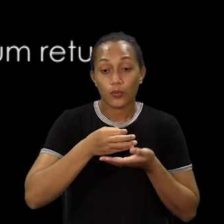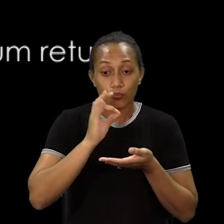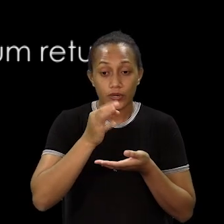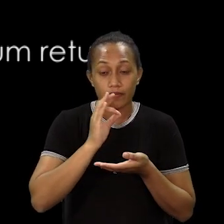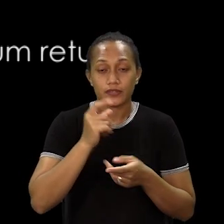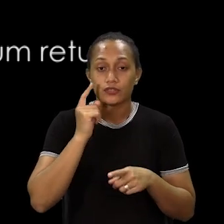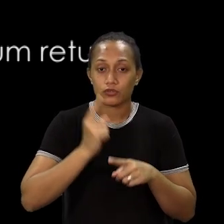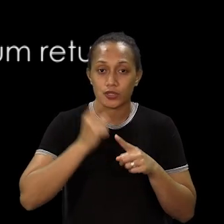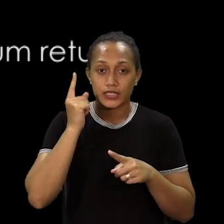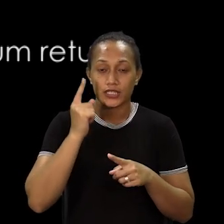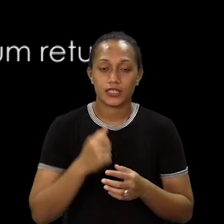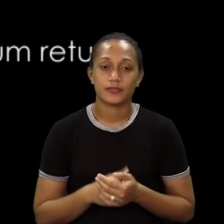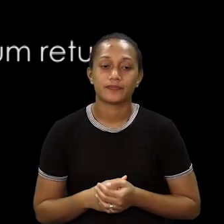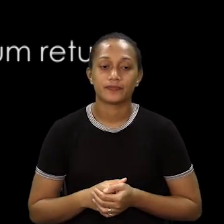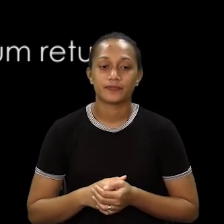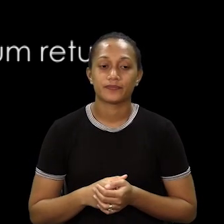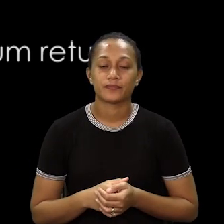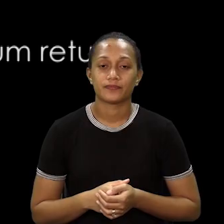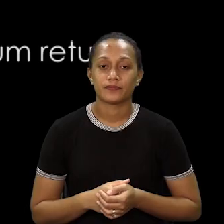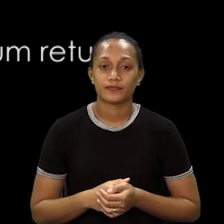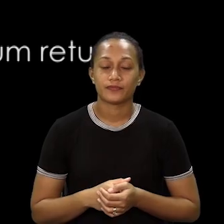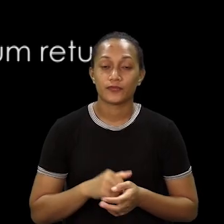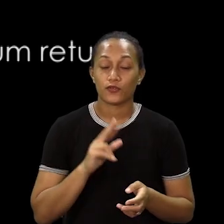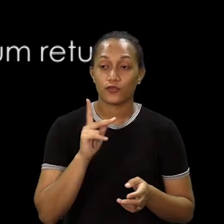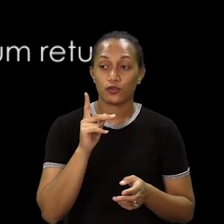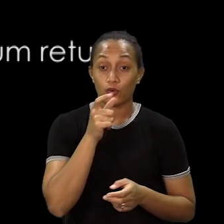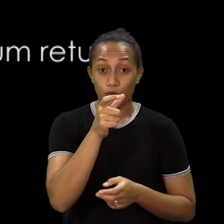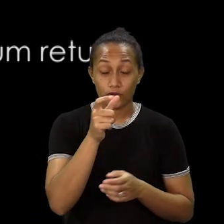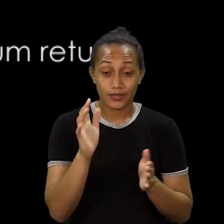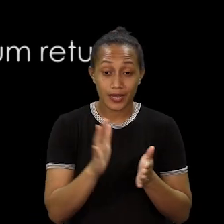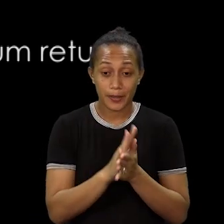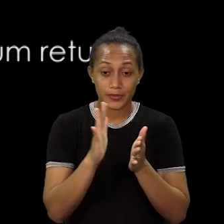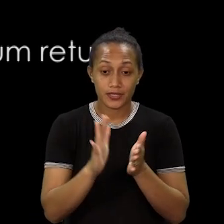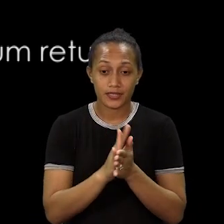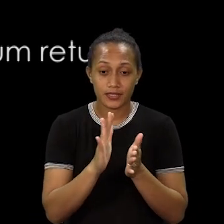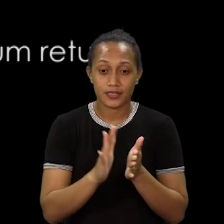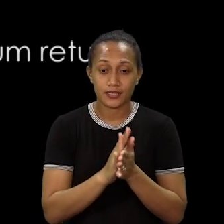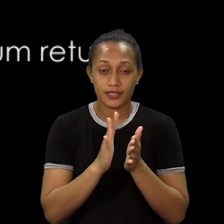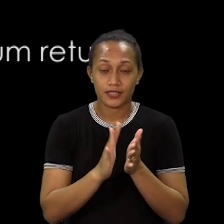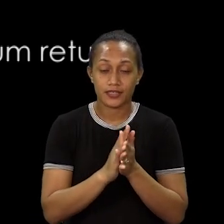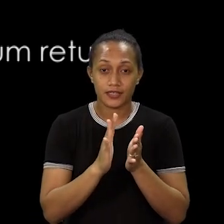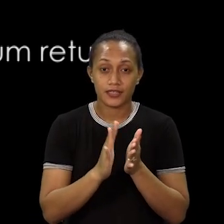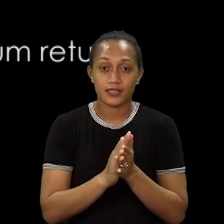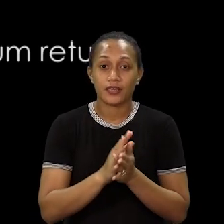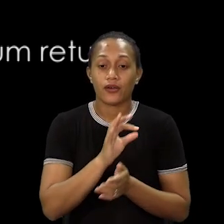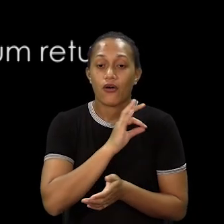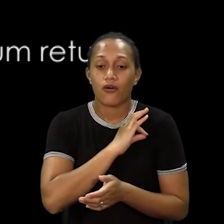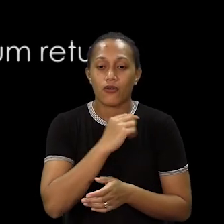quickly. Eat your breakfast quickly. For the word happy.